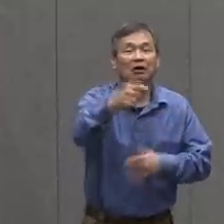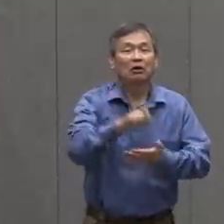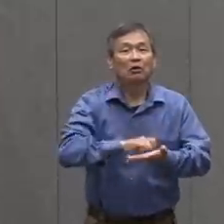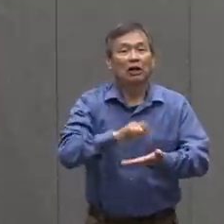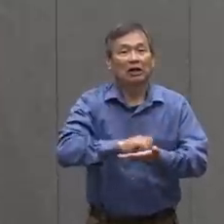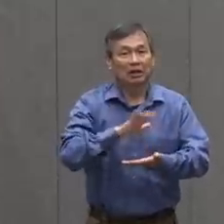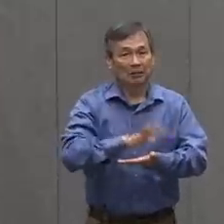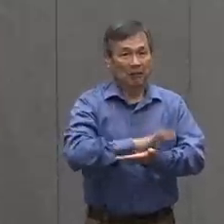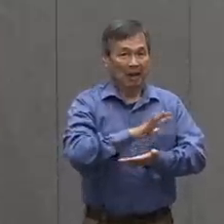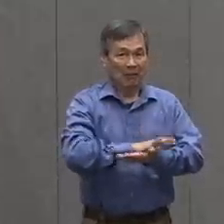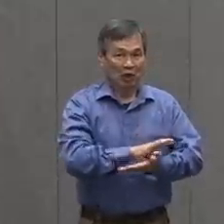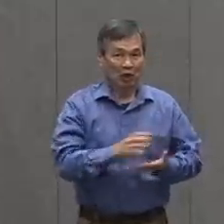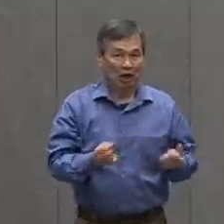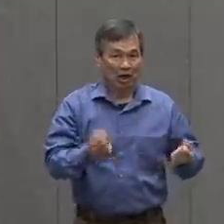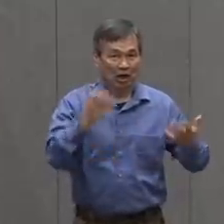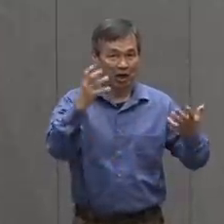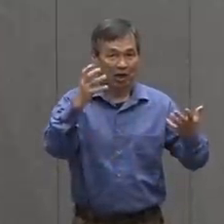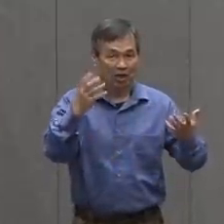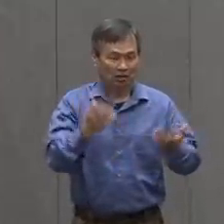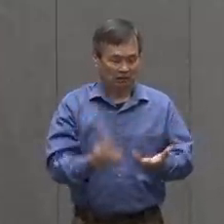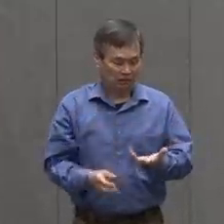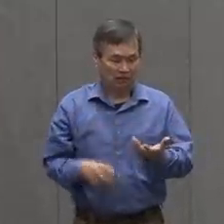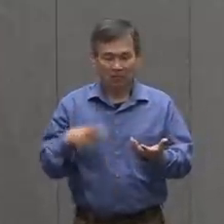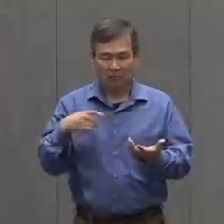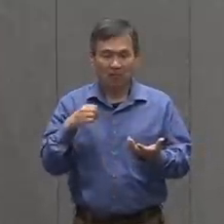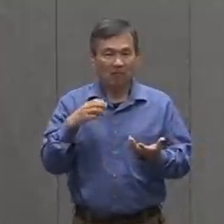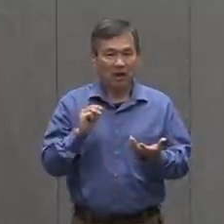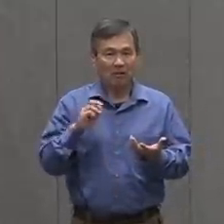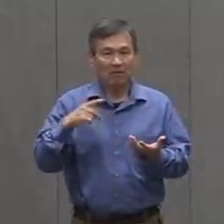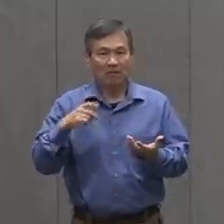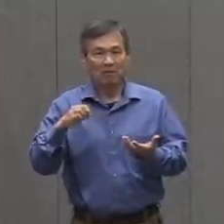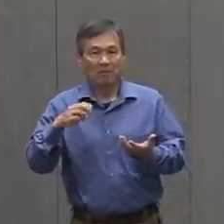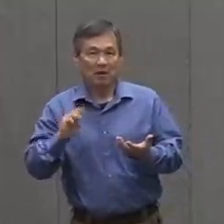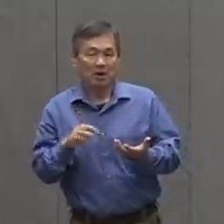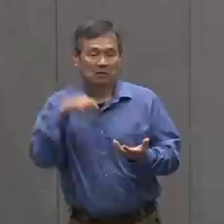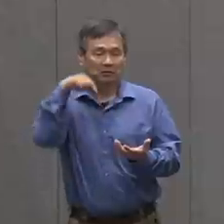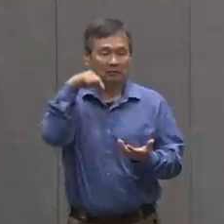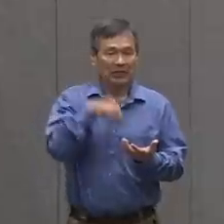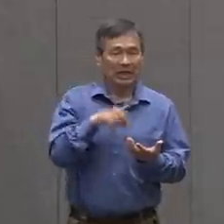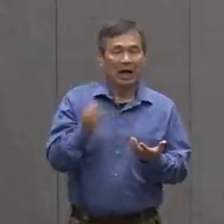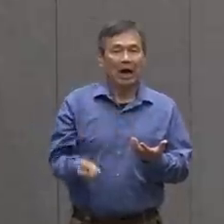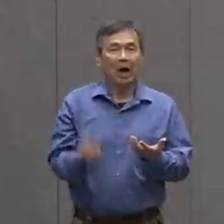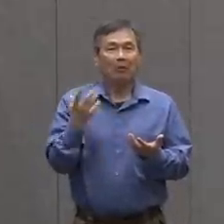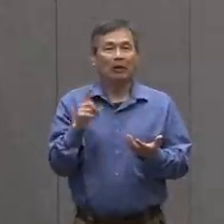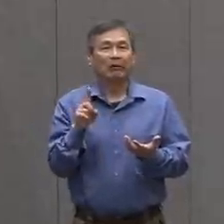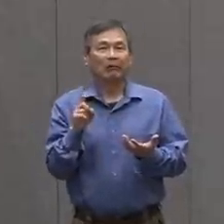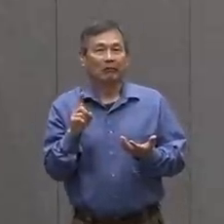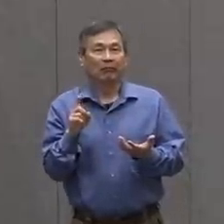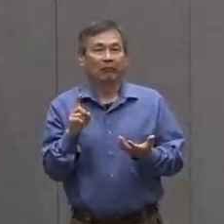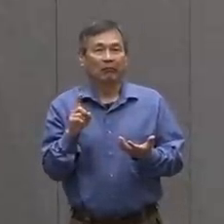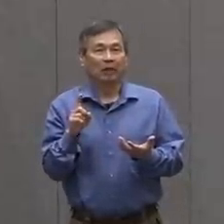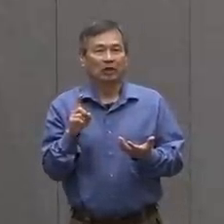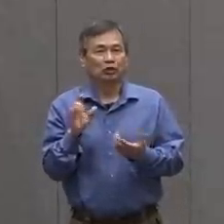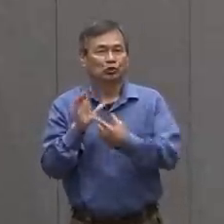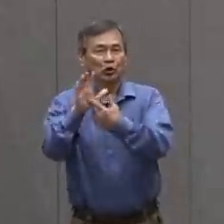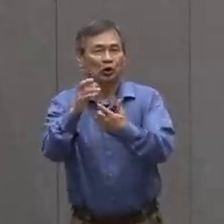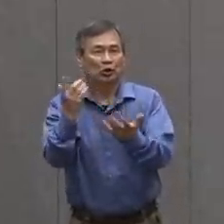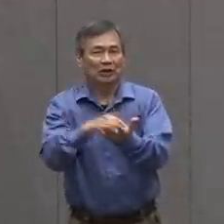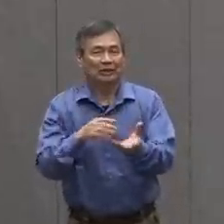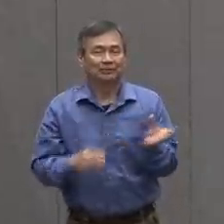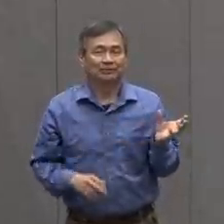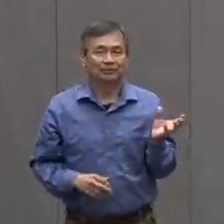paper. How many pom-poms do you think are in my collection? Hold it up one more time